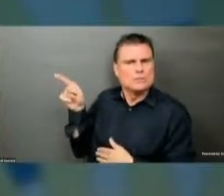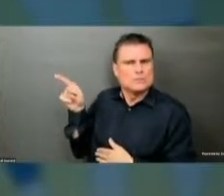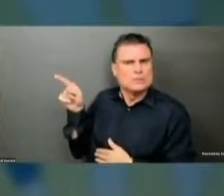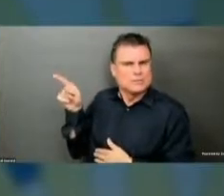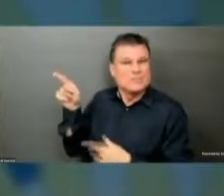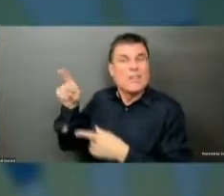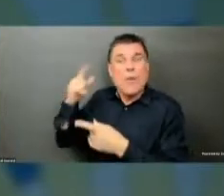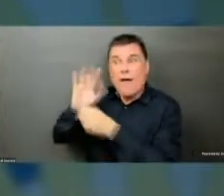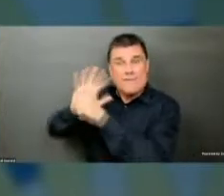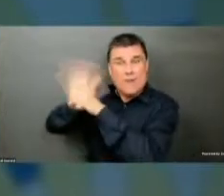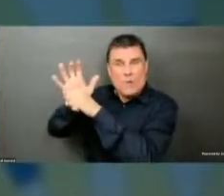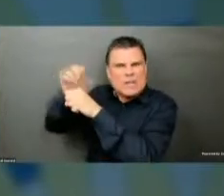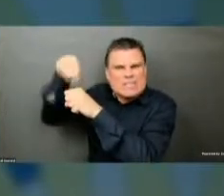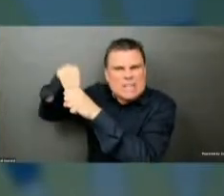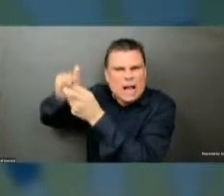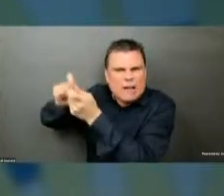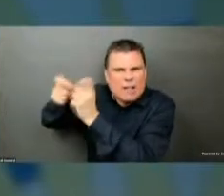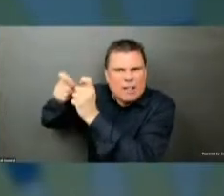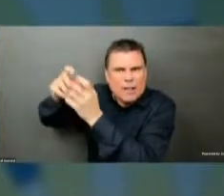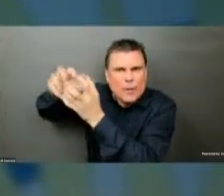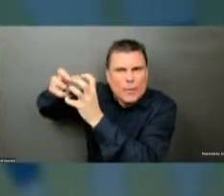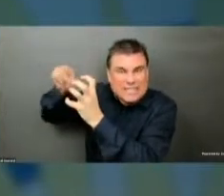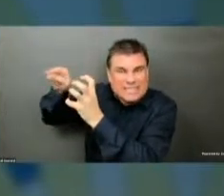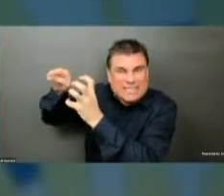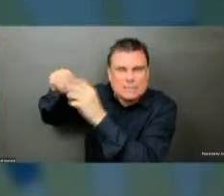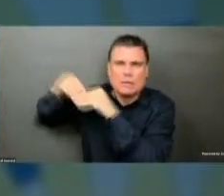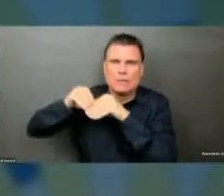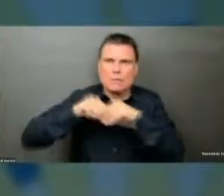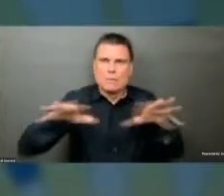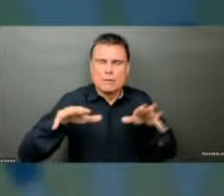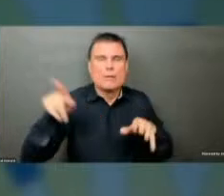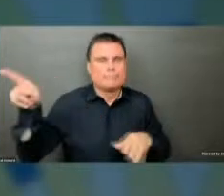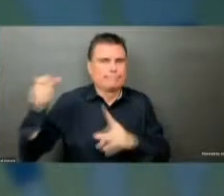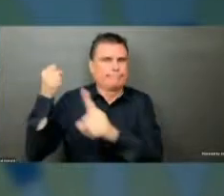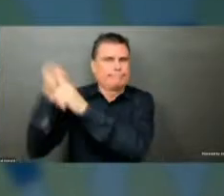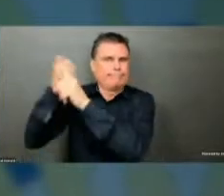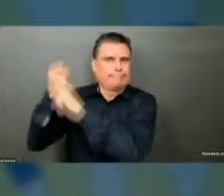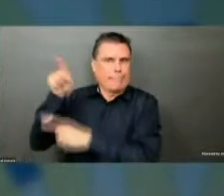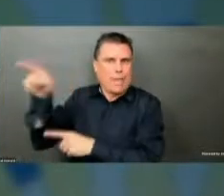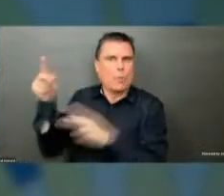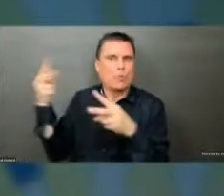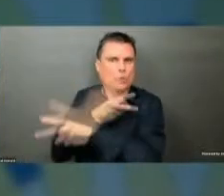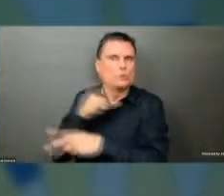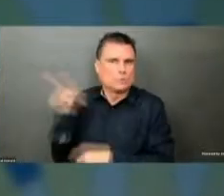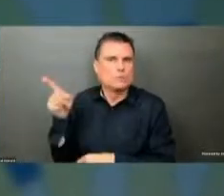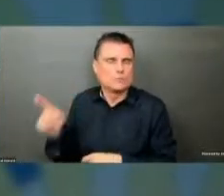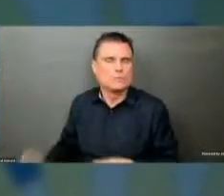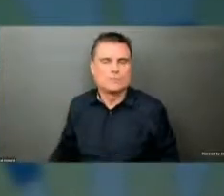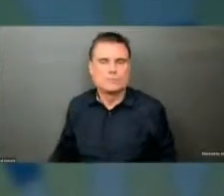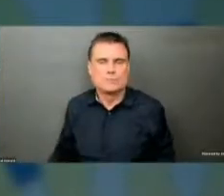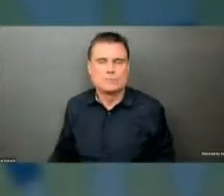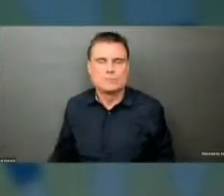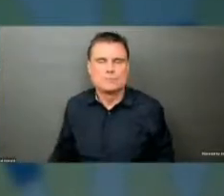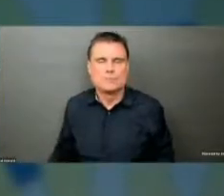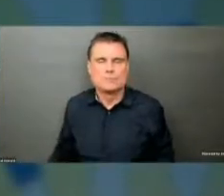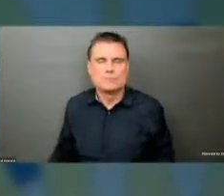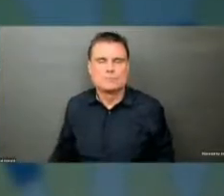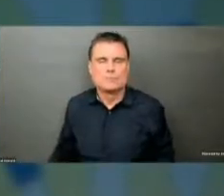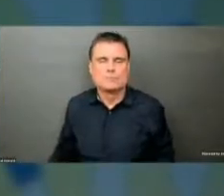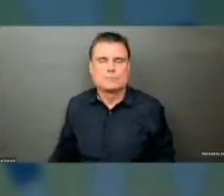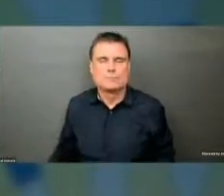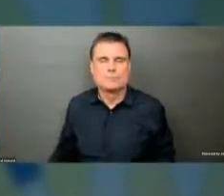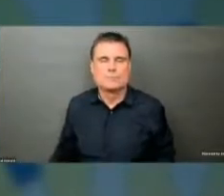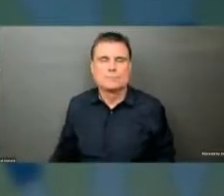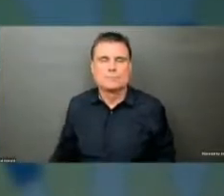This, again, being a lag indicator, taking some time before it shows up, the daily death rates compared to other